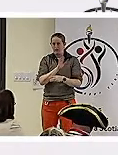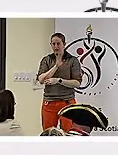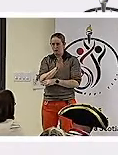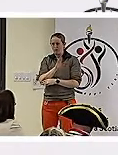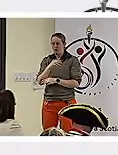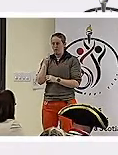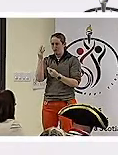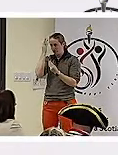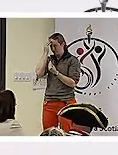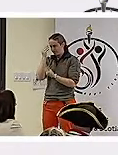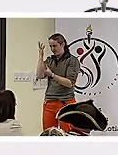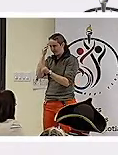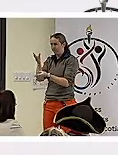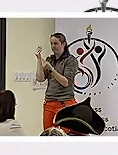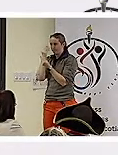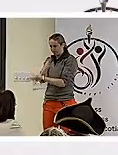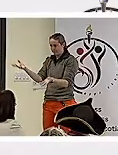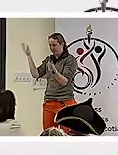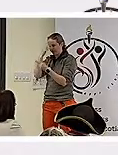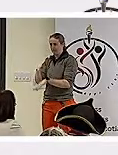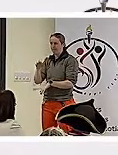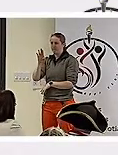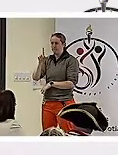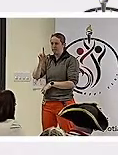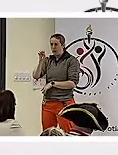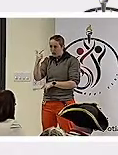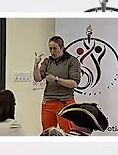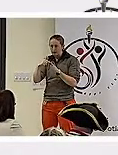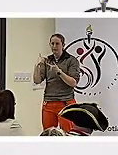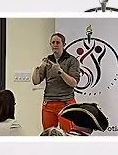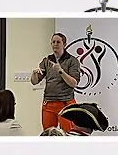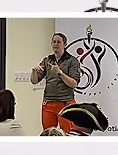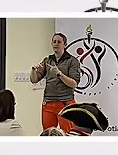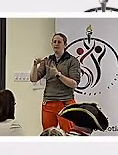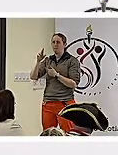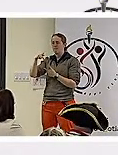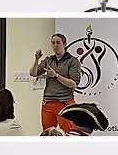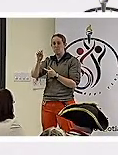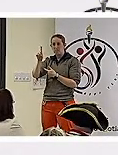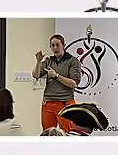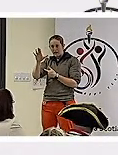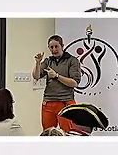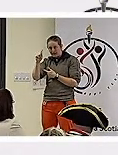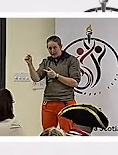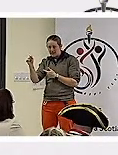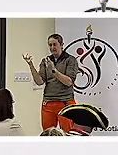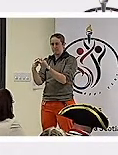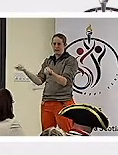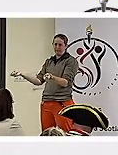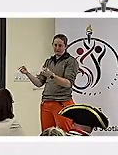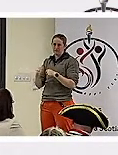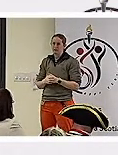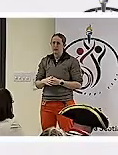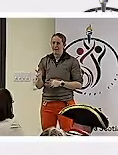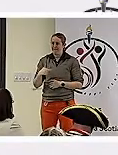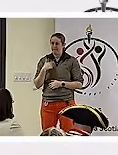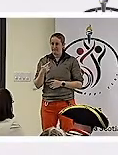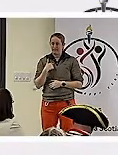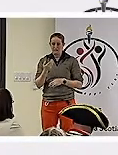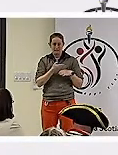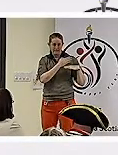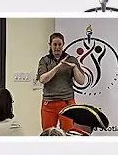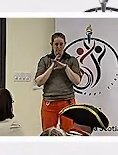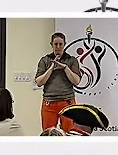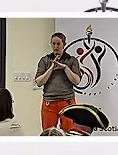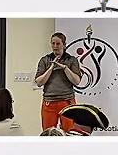blogs, podcasts, and panels. Peyton has never seen their disability as a barrier. She